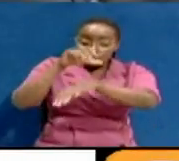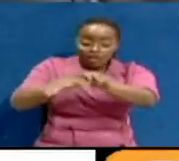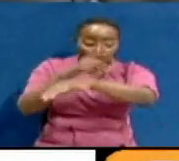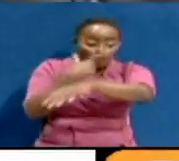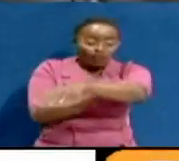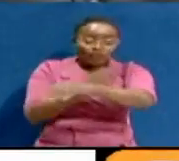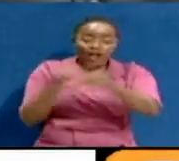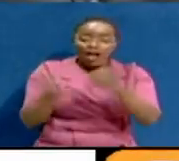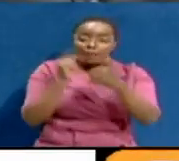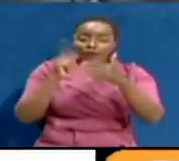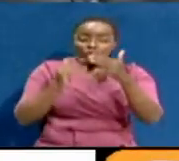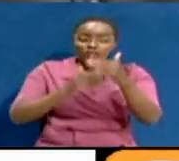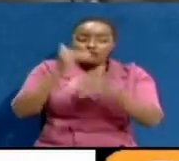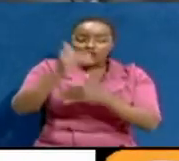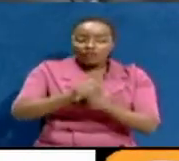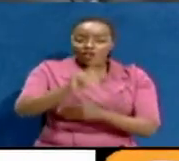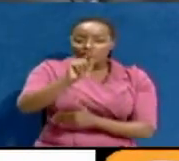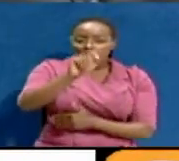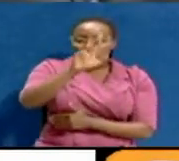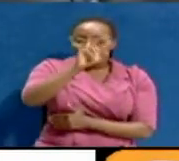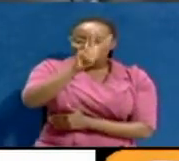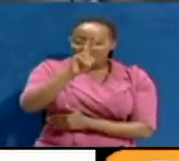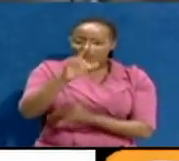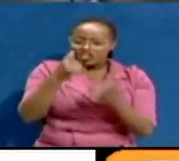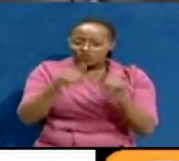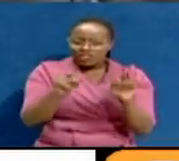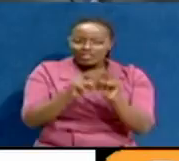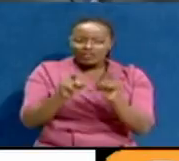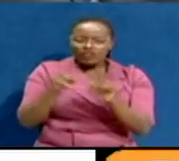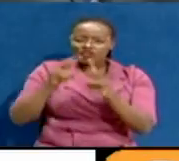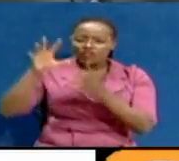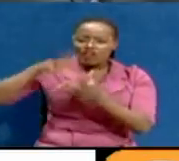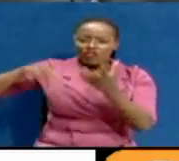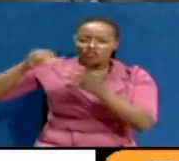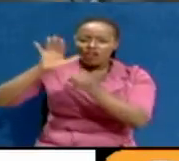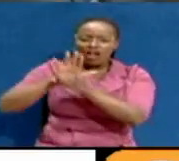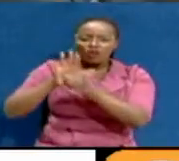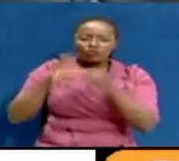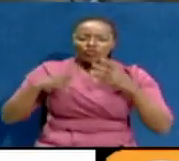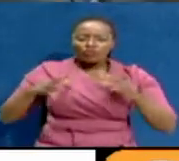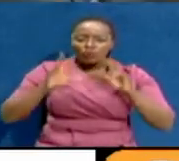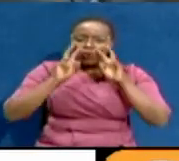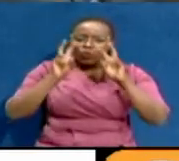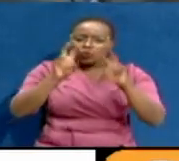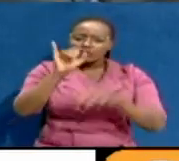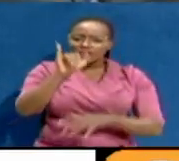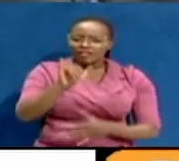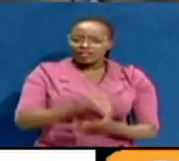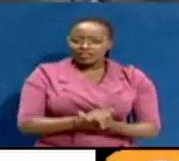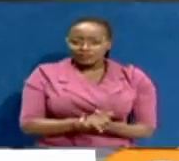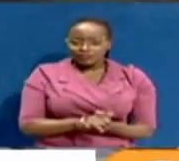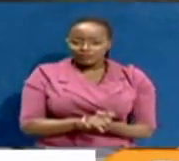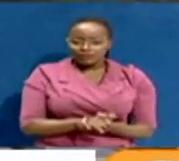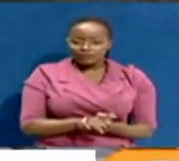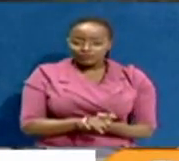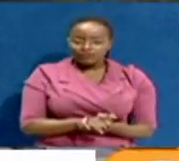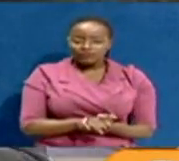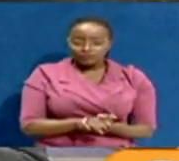and what happens thereafter? Trevor Mbija tried to get into this yesterday, but it was still very confusing for many of our viewers. Okay,